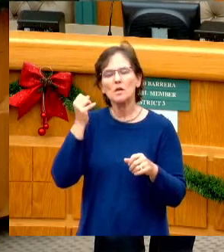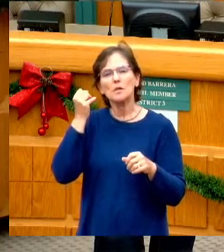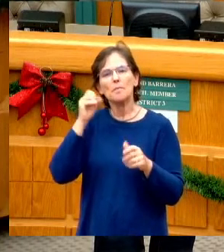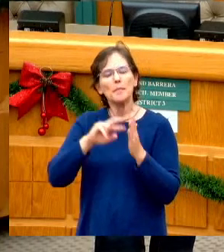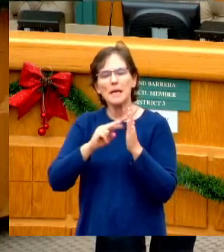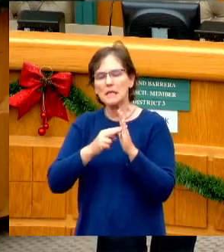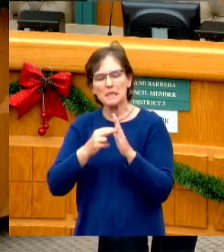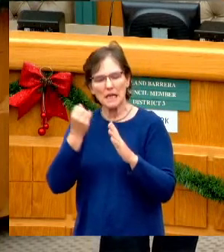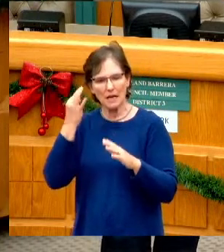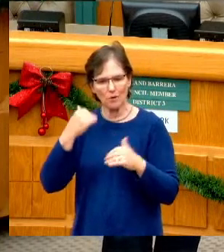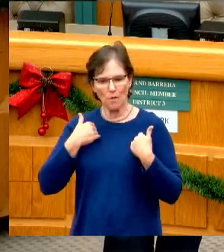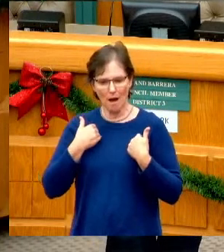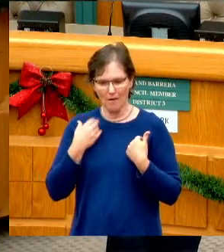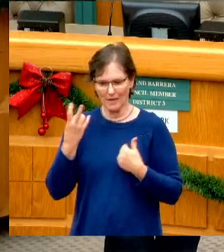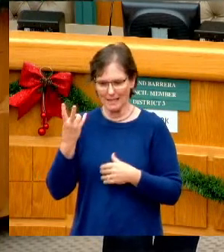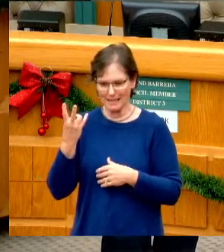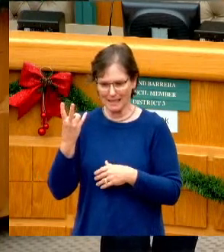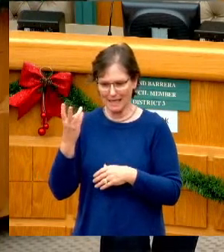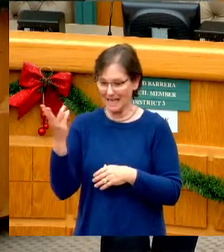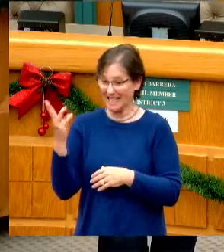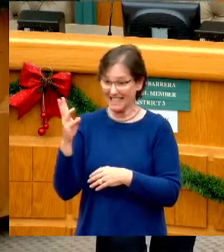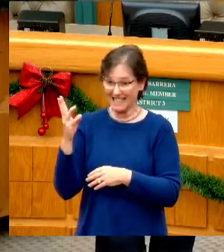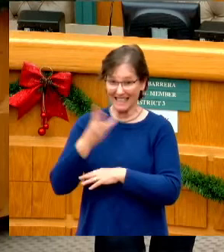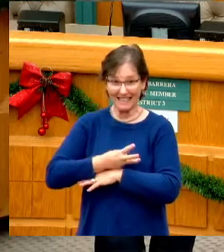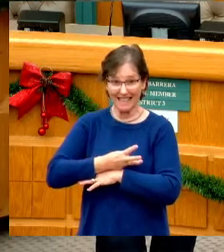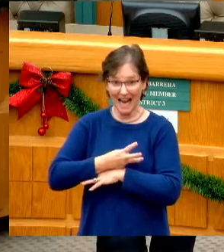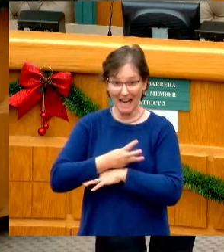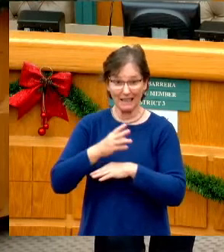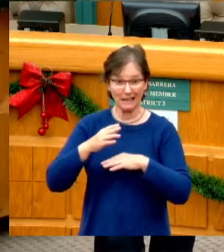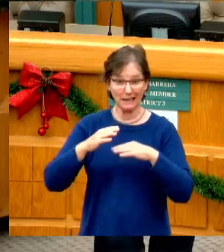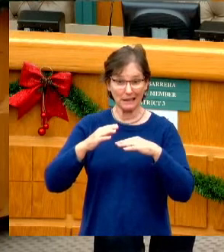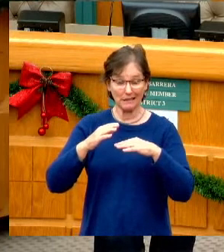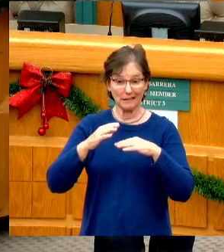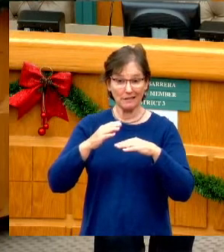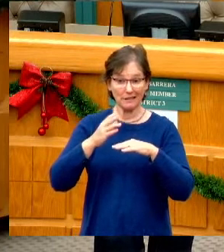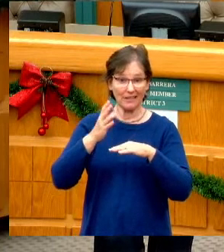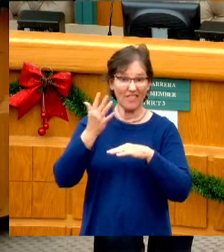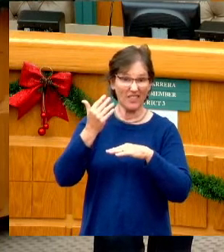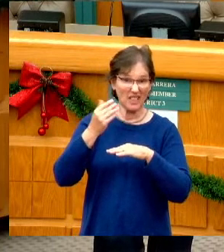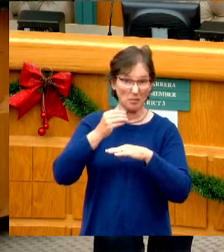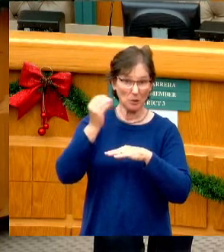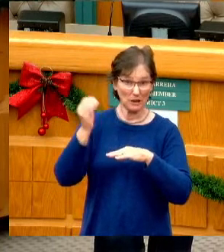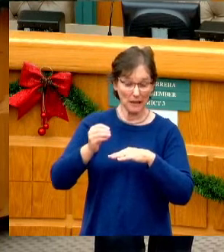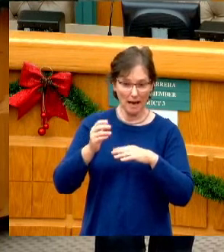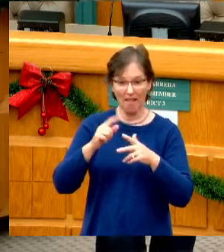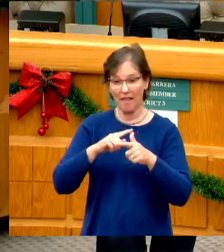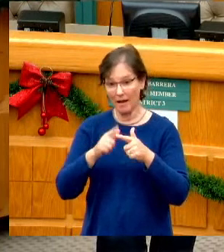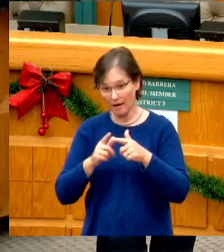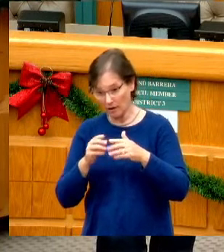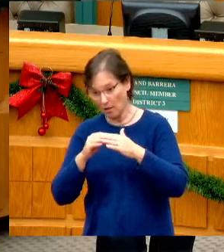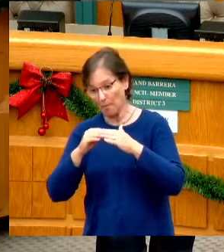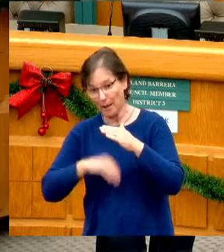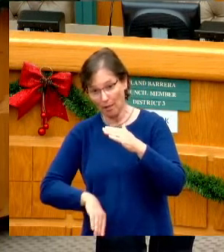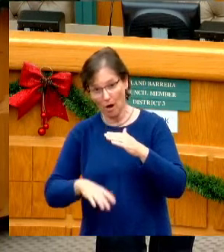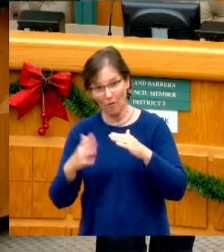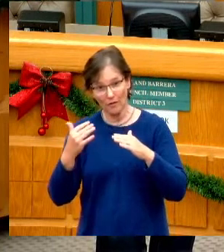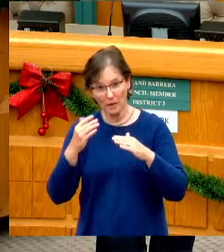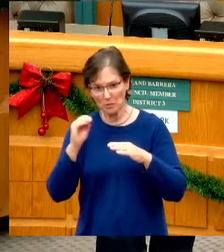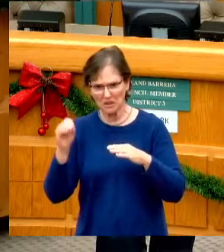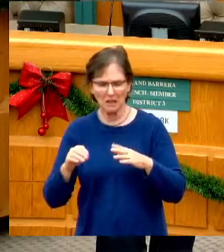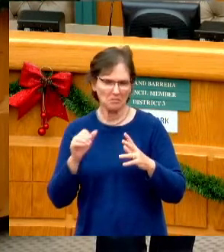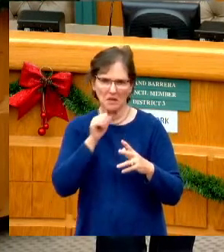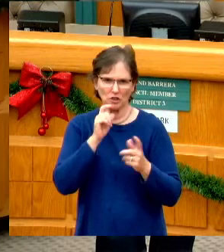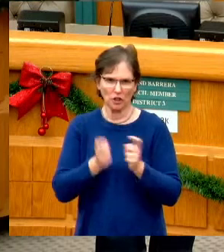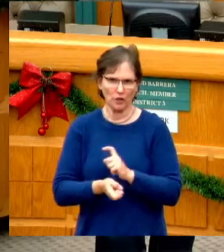it resets. Thank you. What is the rate of infection currently? Do